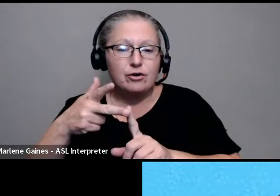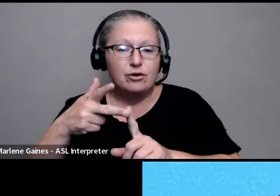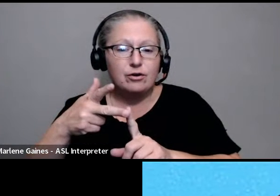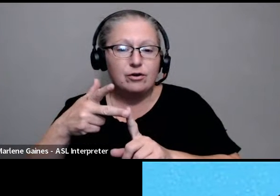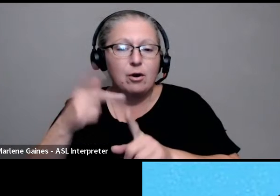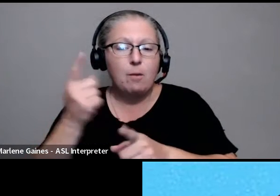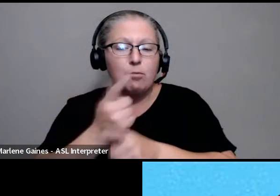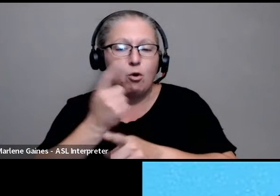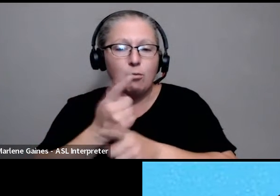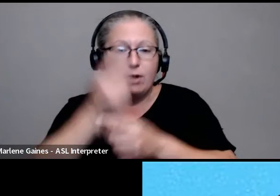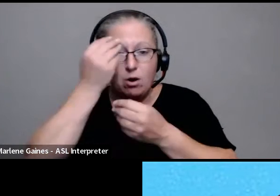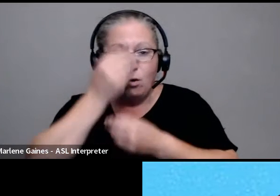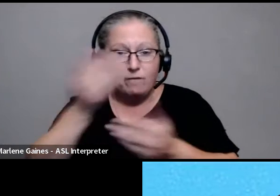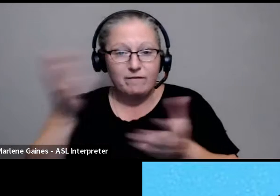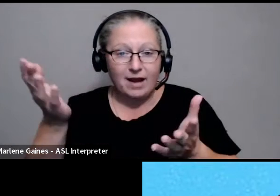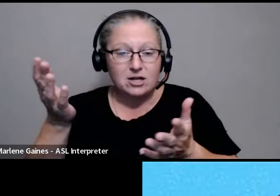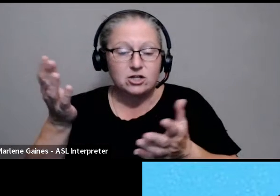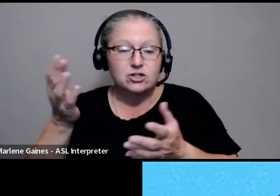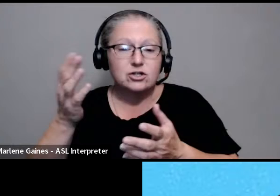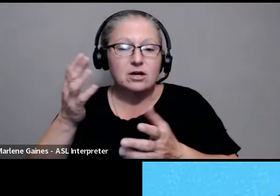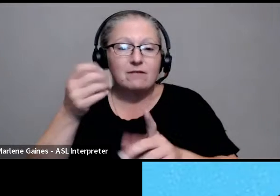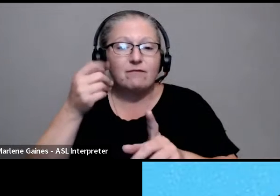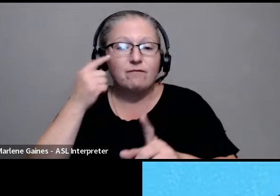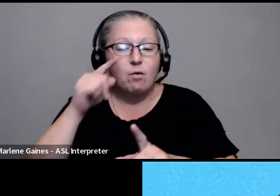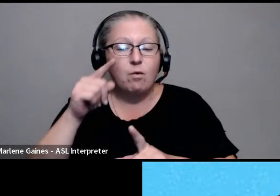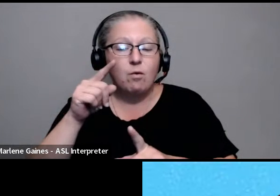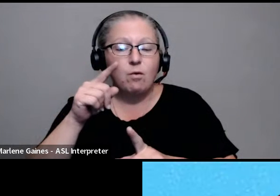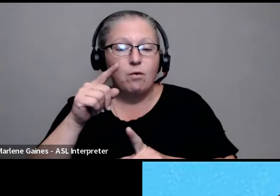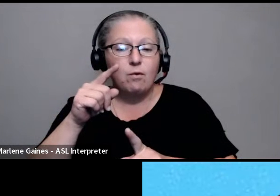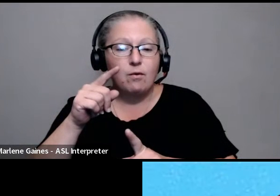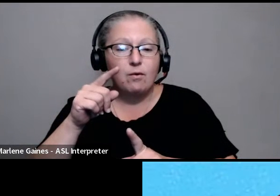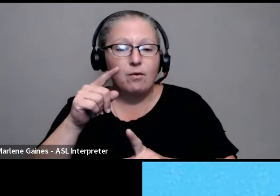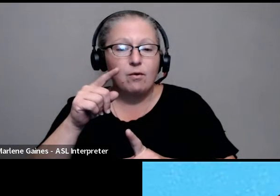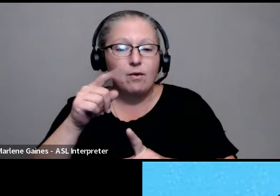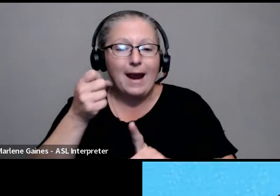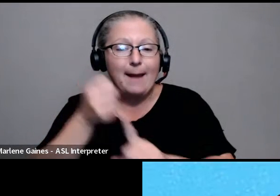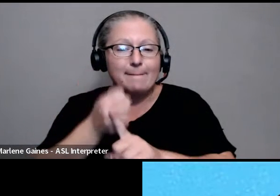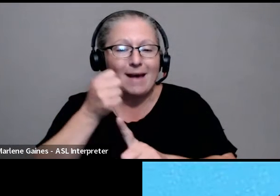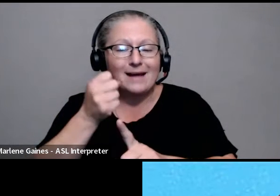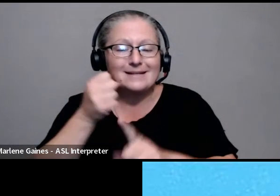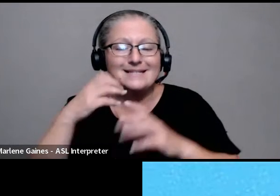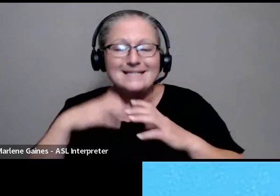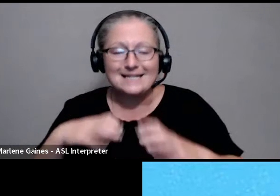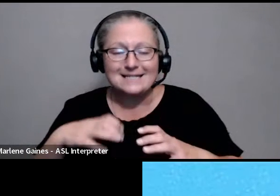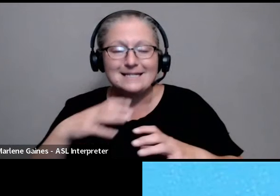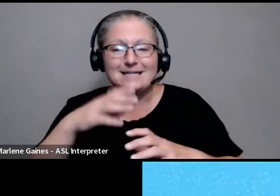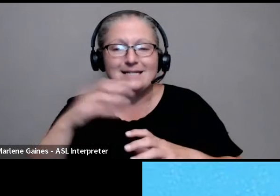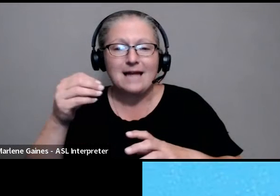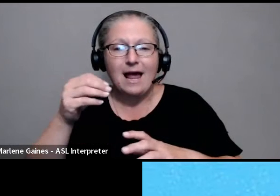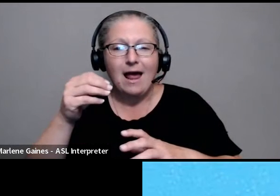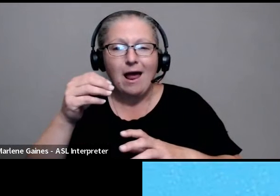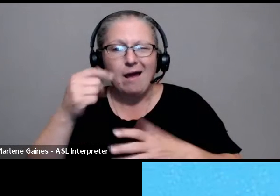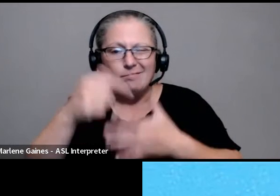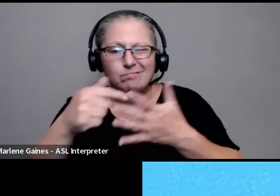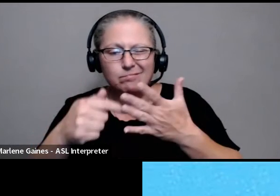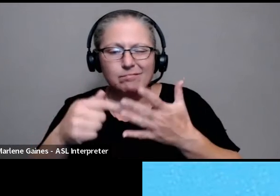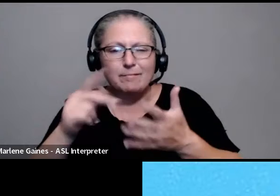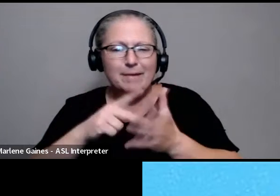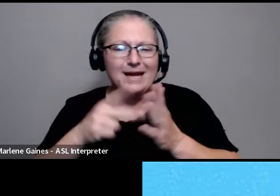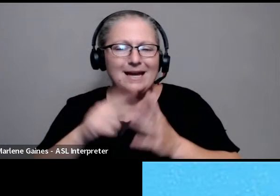appropriate notifications to impacted entities and citizens. So those are the